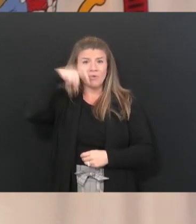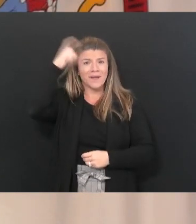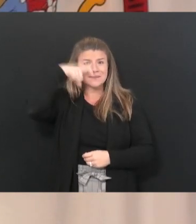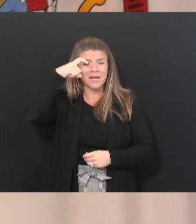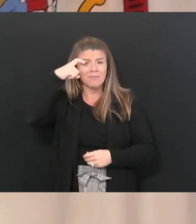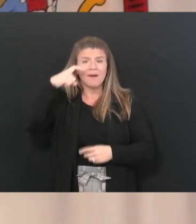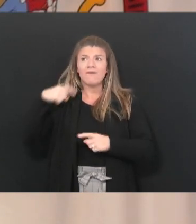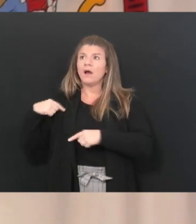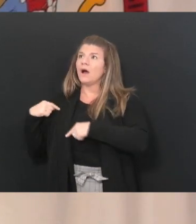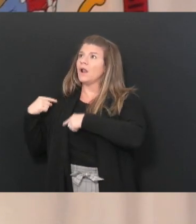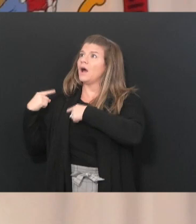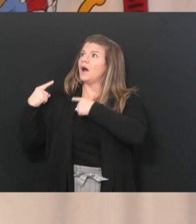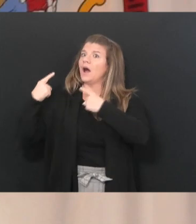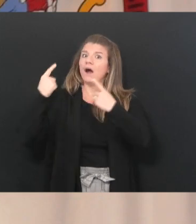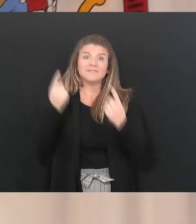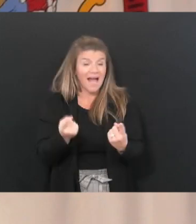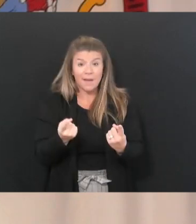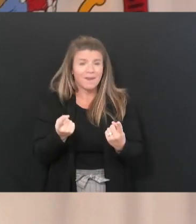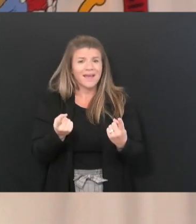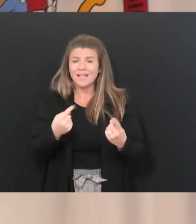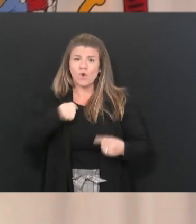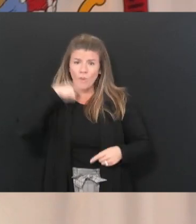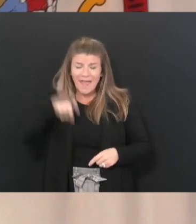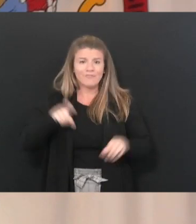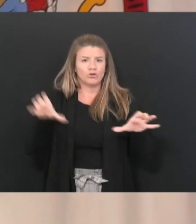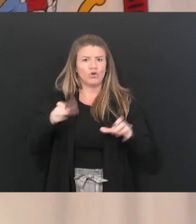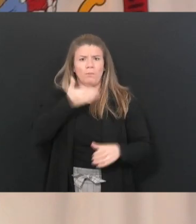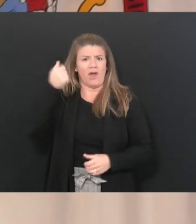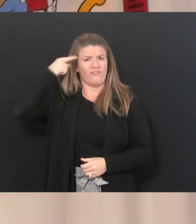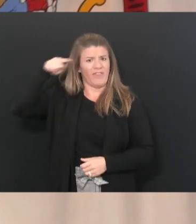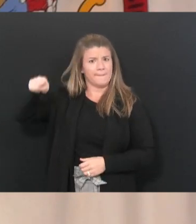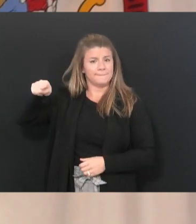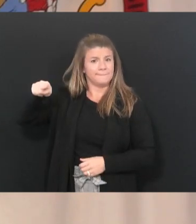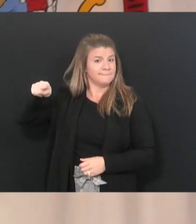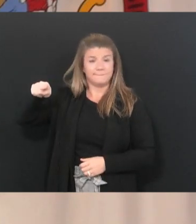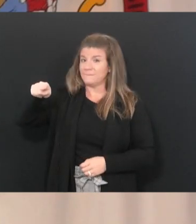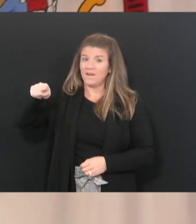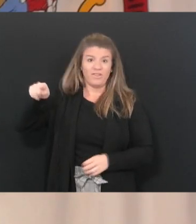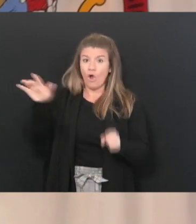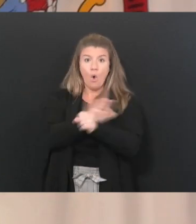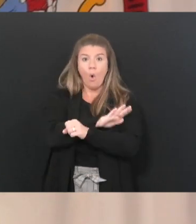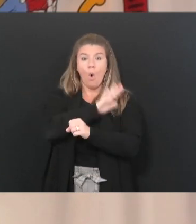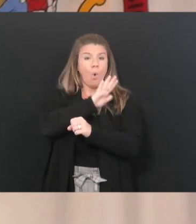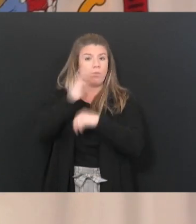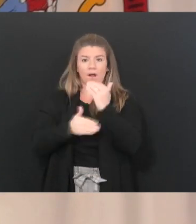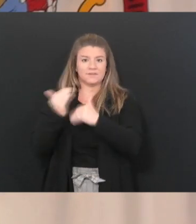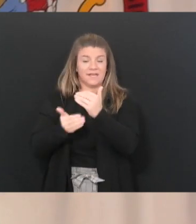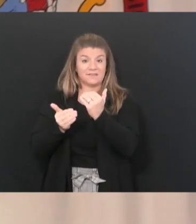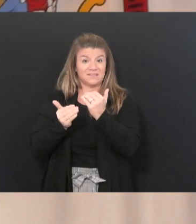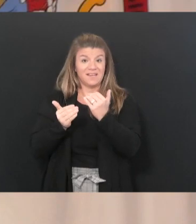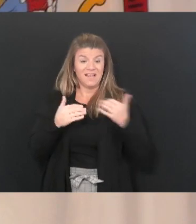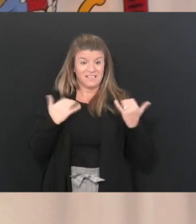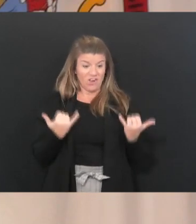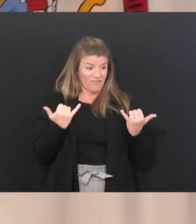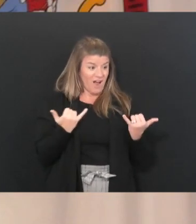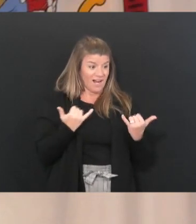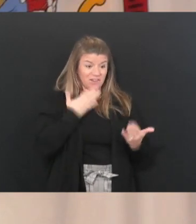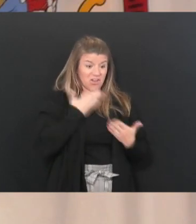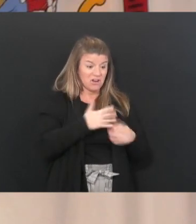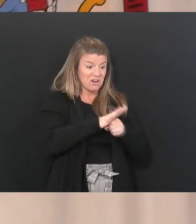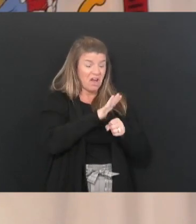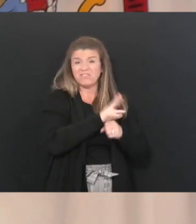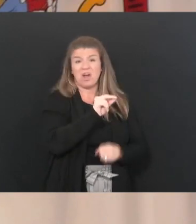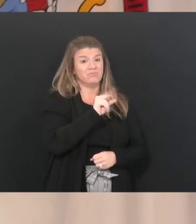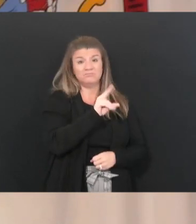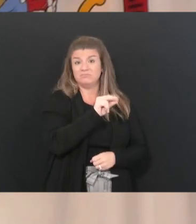decades and decades. And we've got to do better to do that entire process than what has been done thus far.